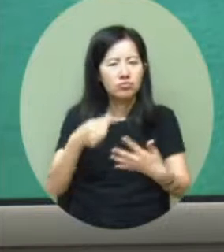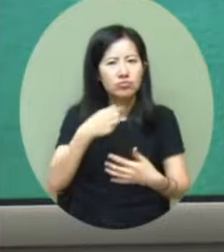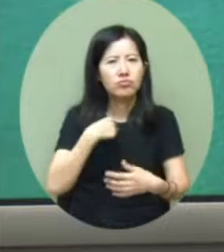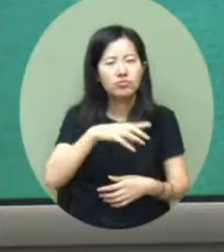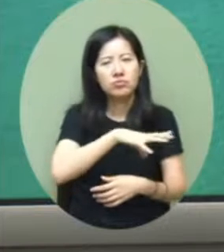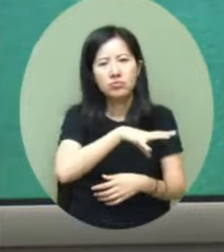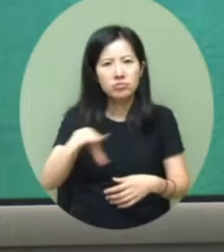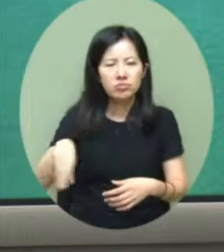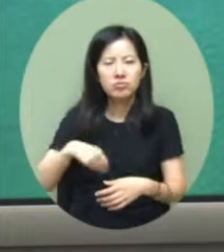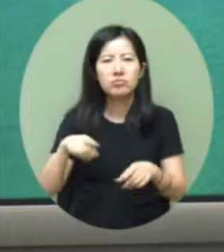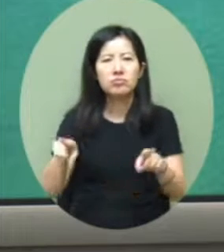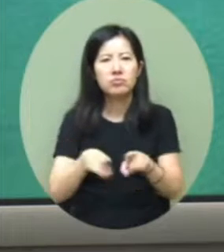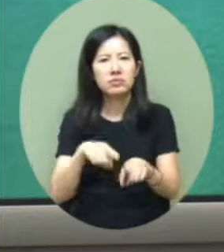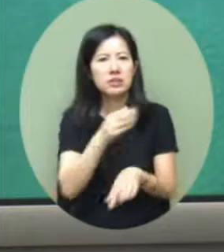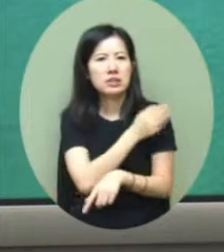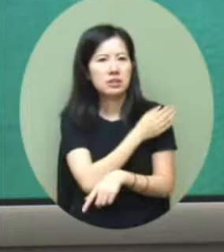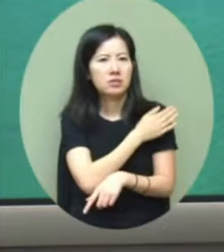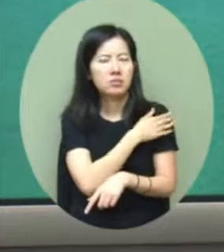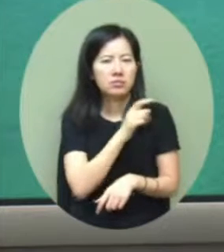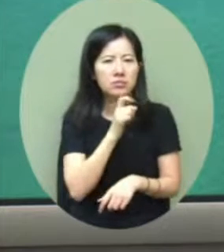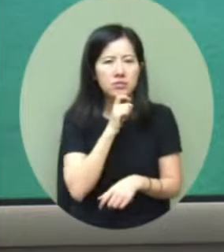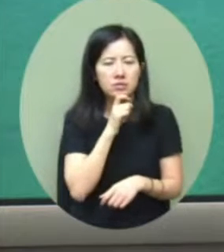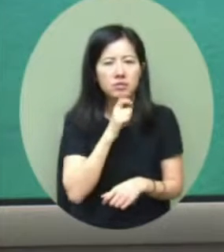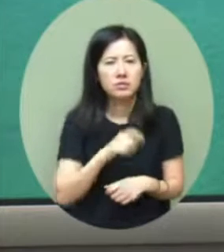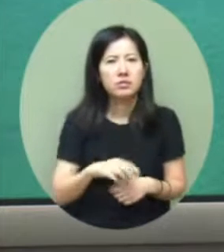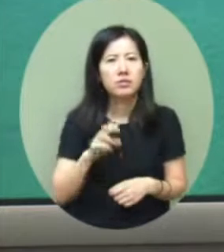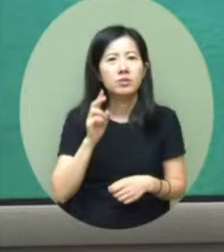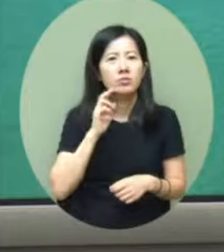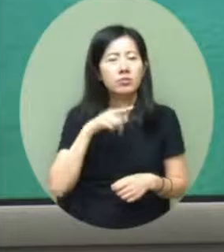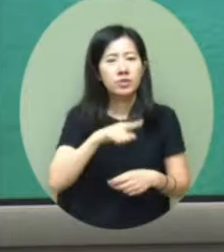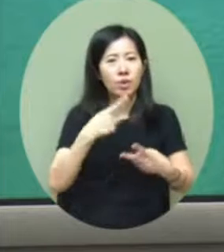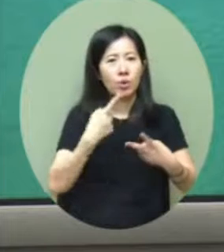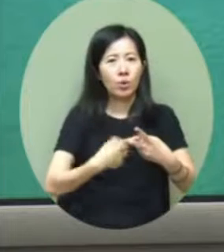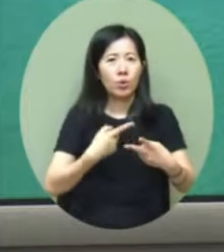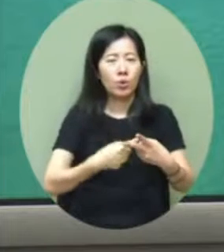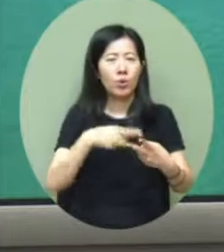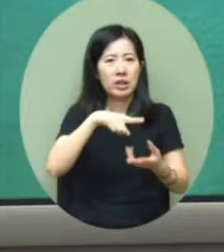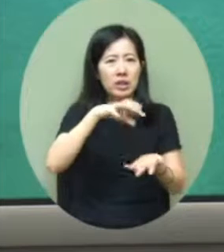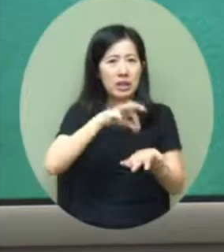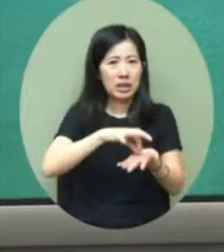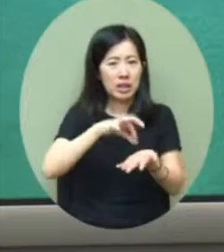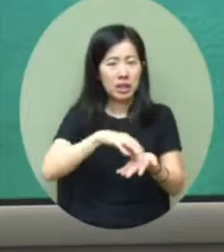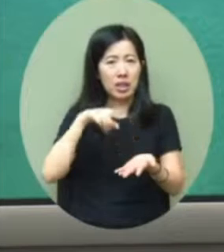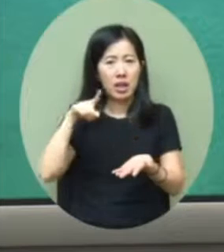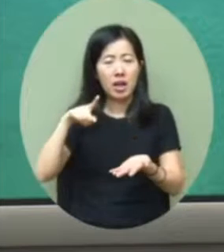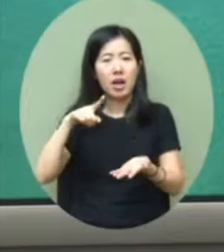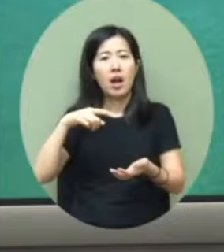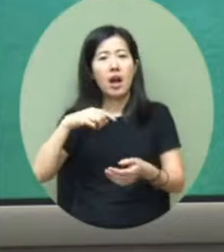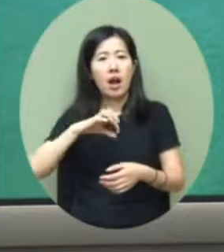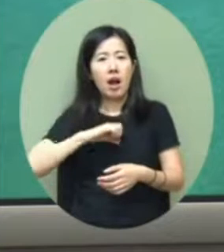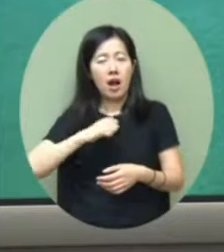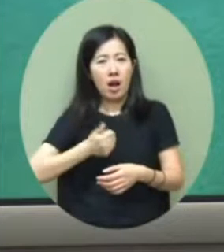that it's our responsibility to ensure work safety.